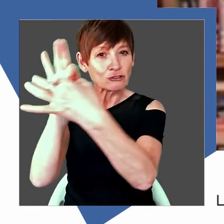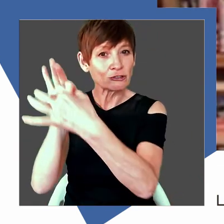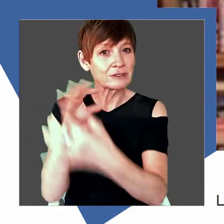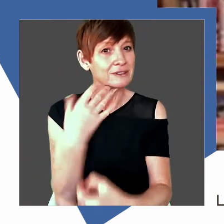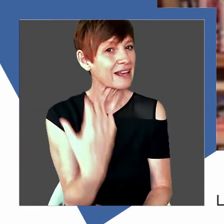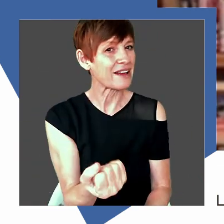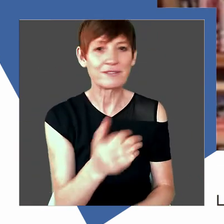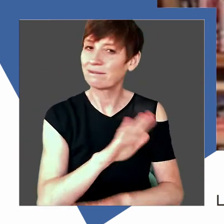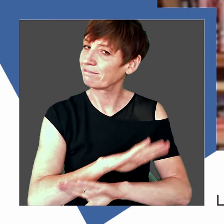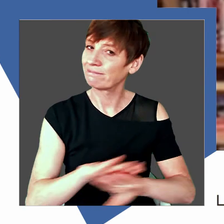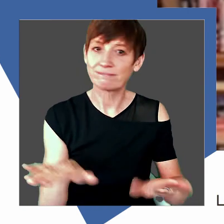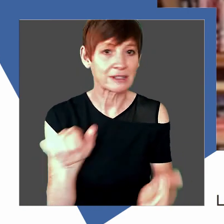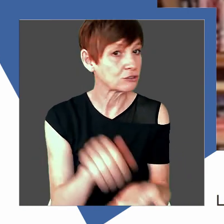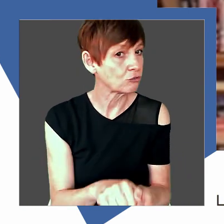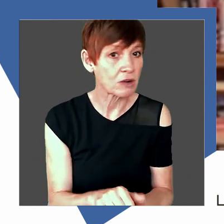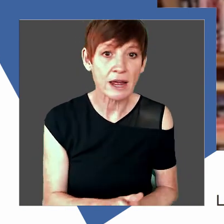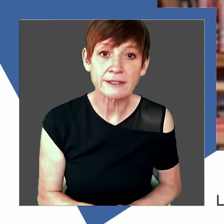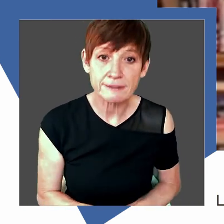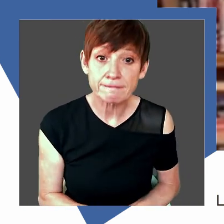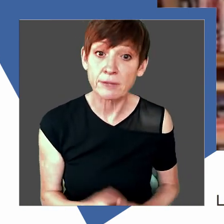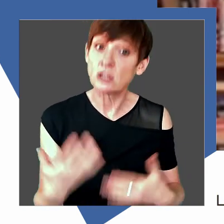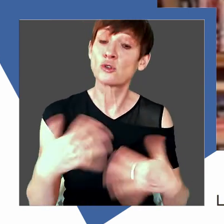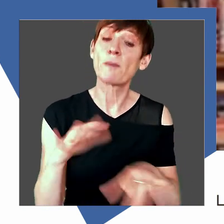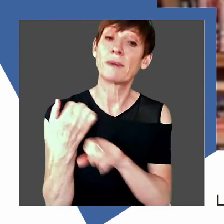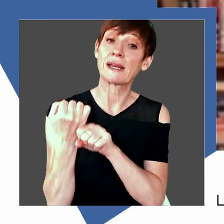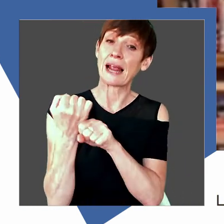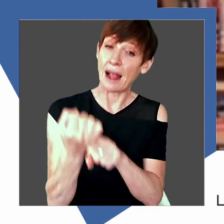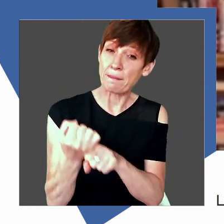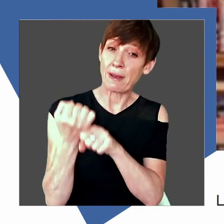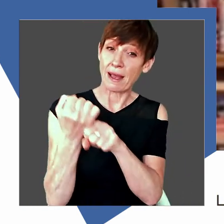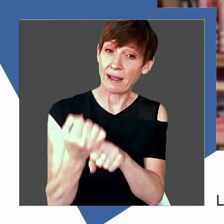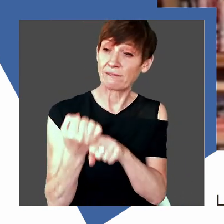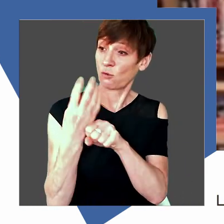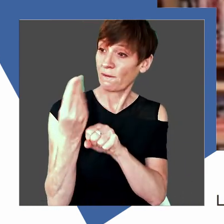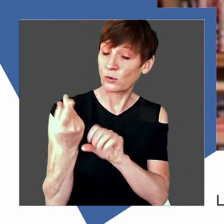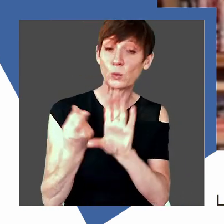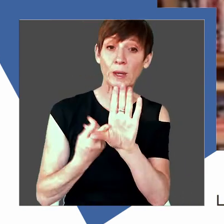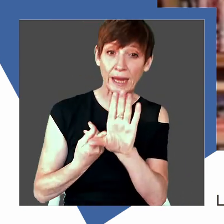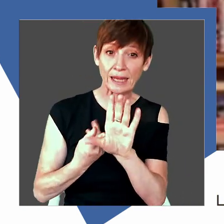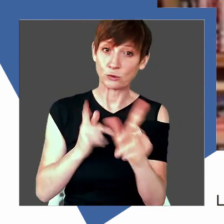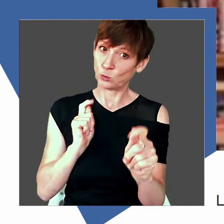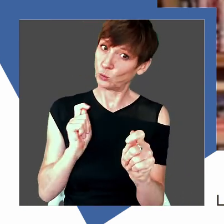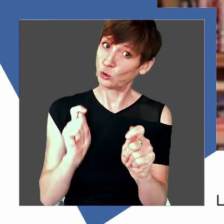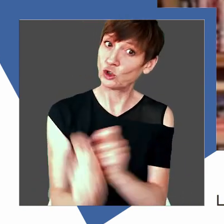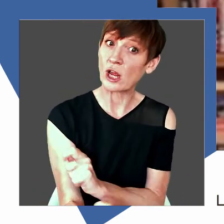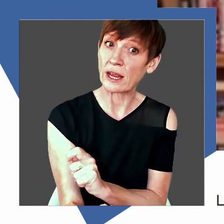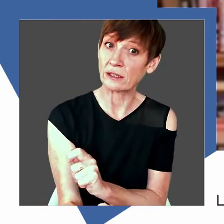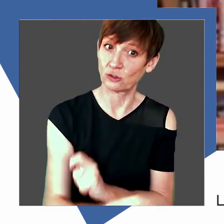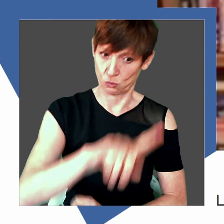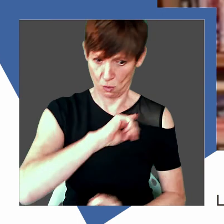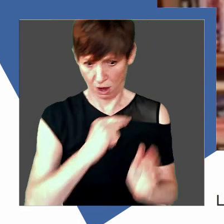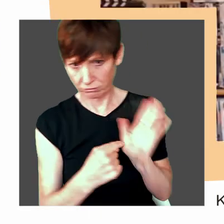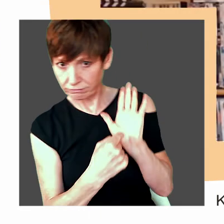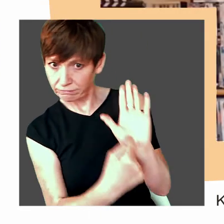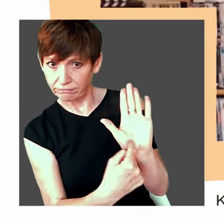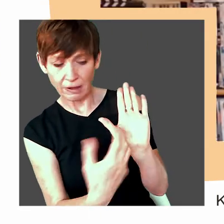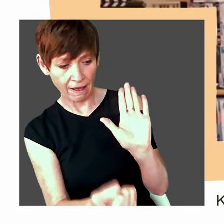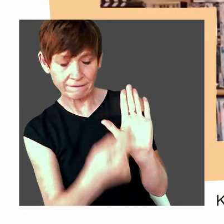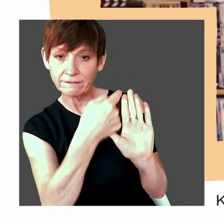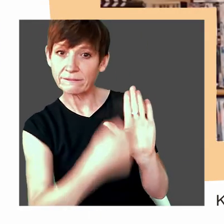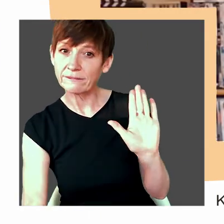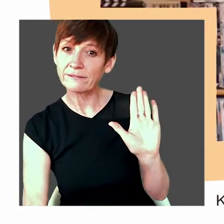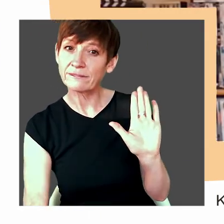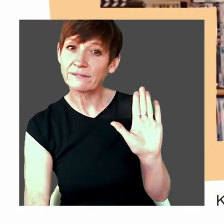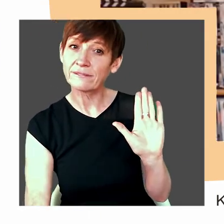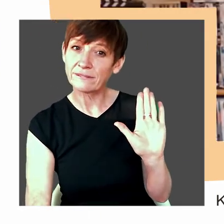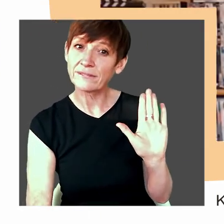should be. So we campaigned for a number of years to do something about this off the back of these results. And this year it was out in